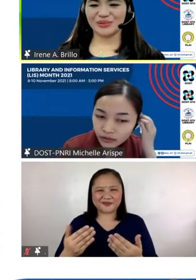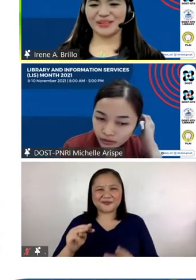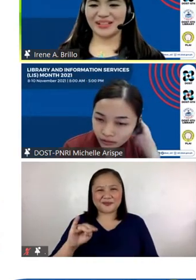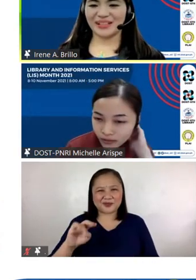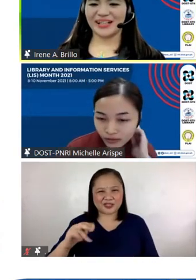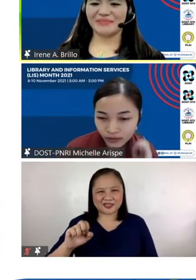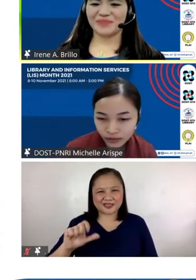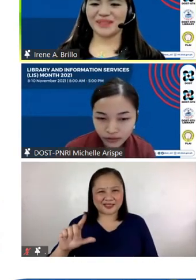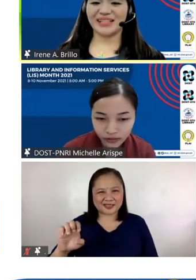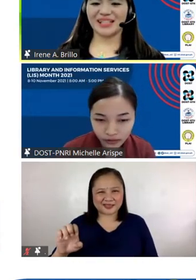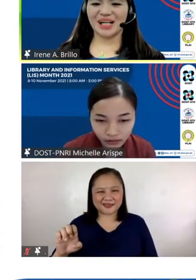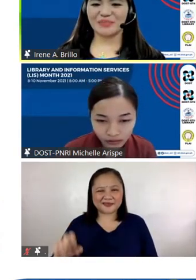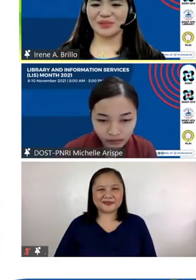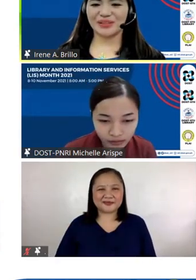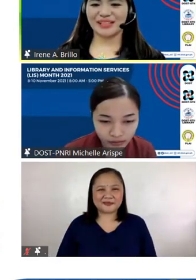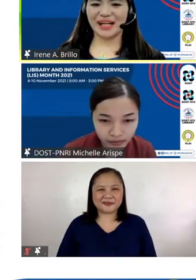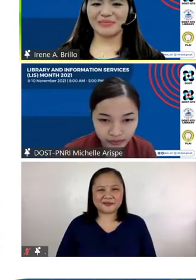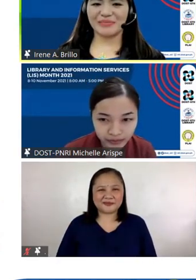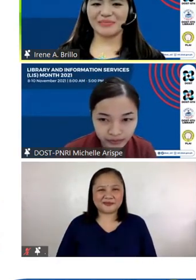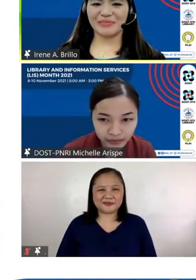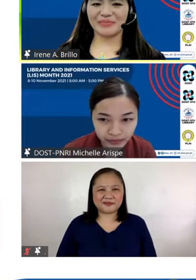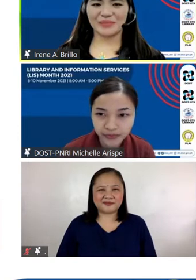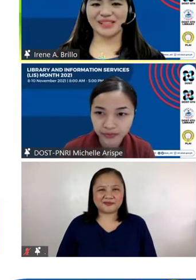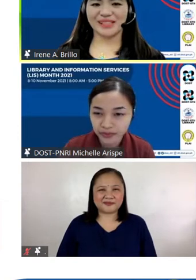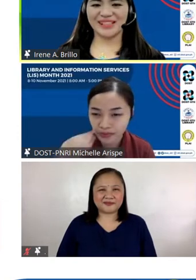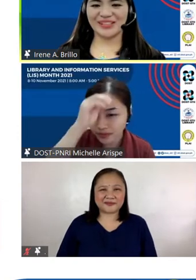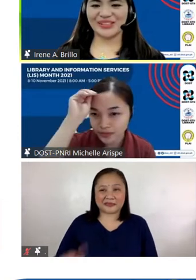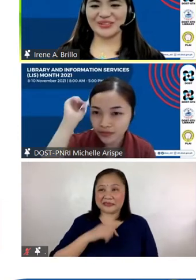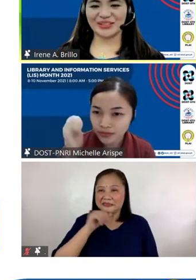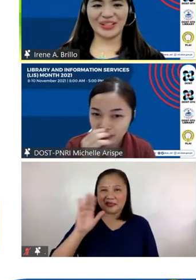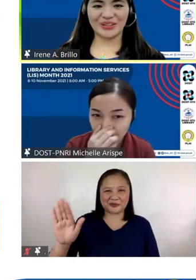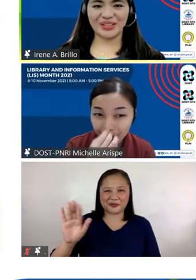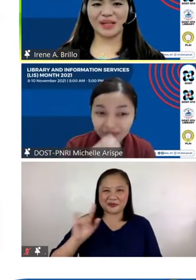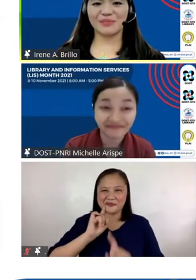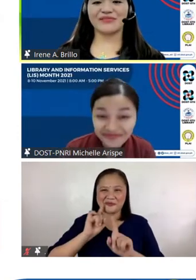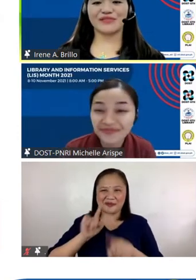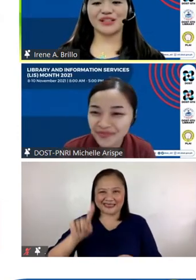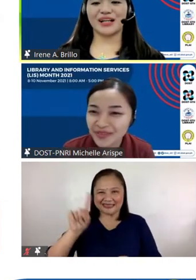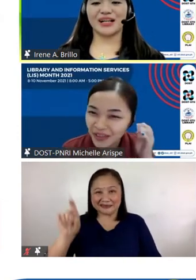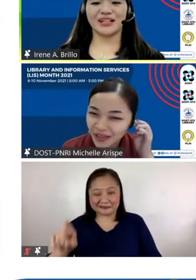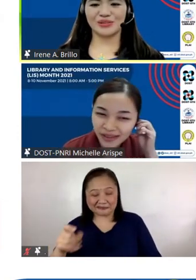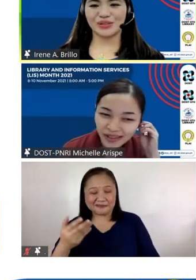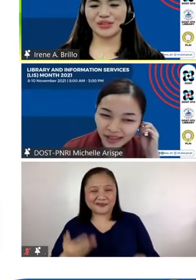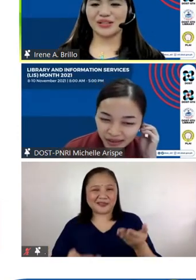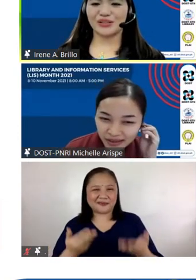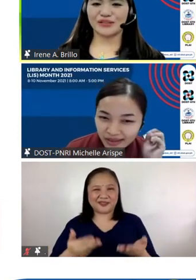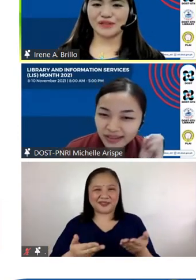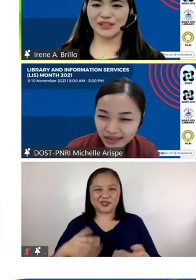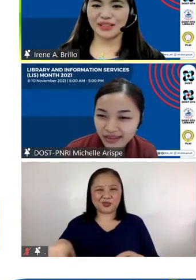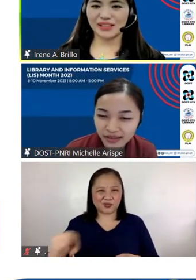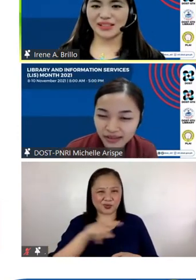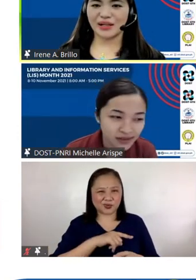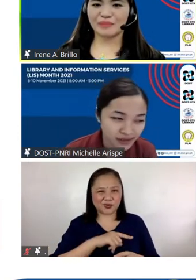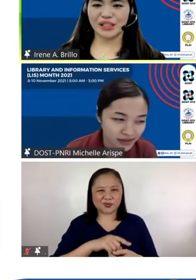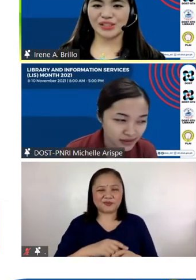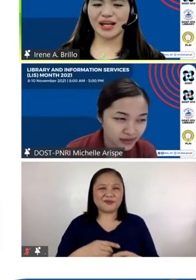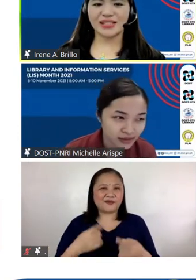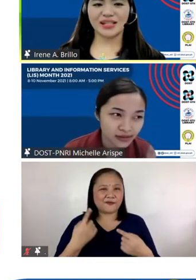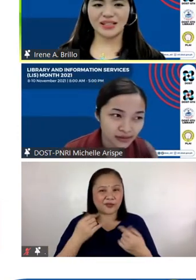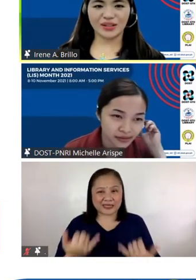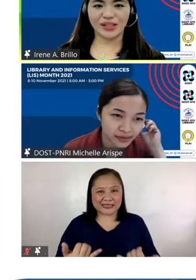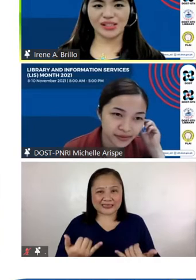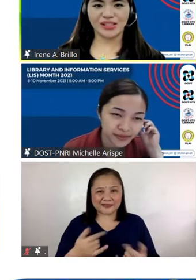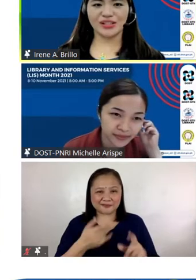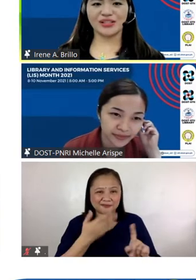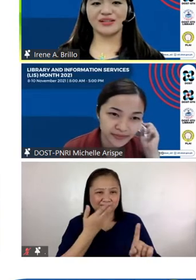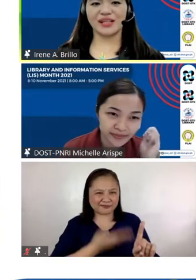Though hindi nga po dapat po sa inyo yung tanong, maybe for those or for this person